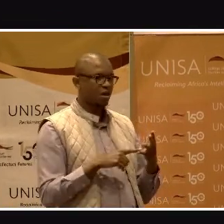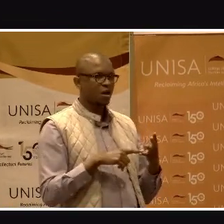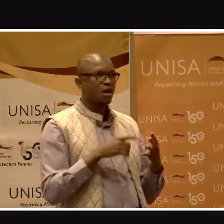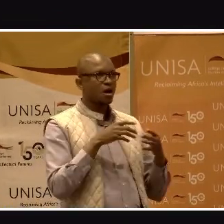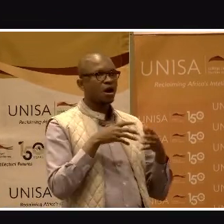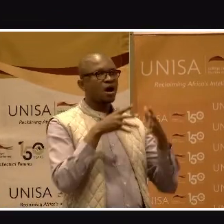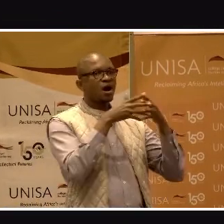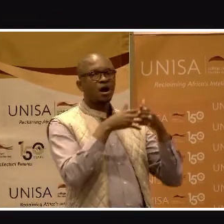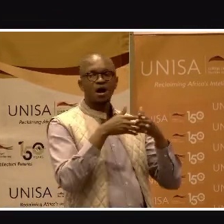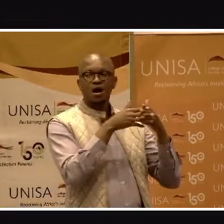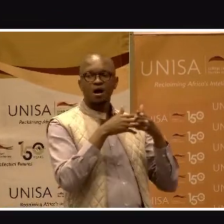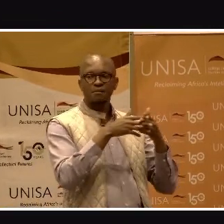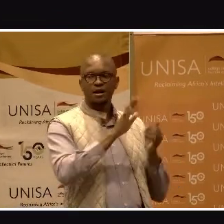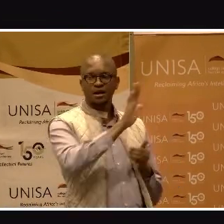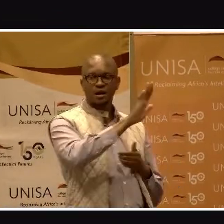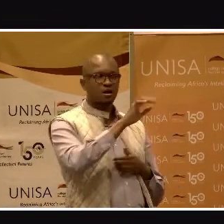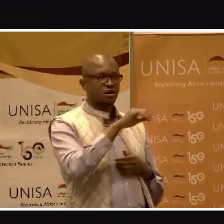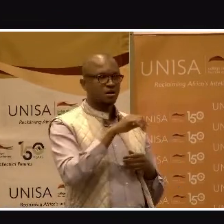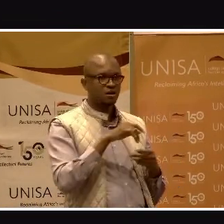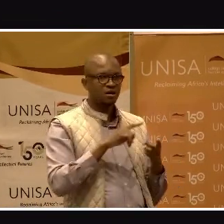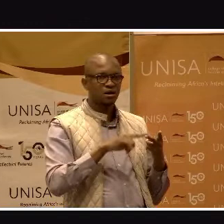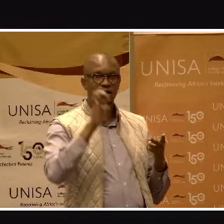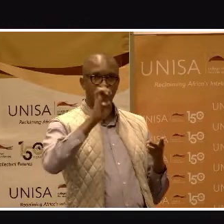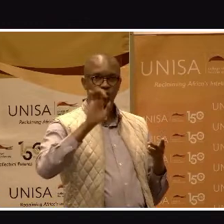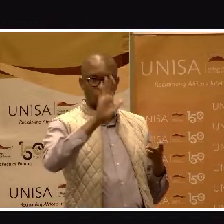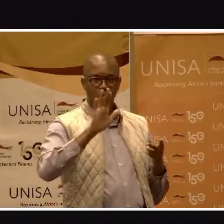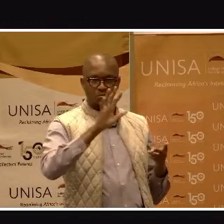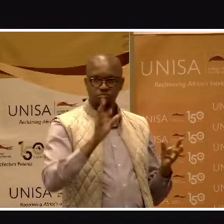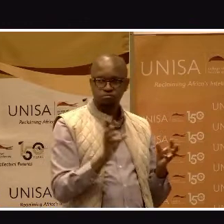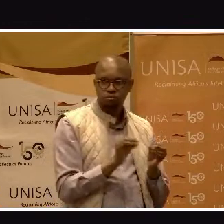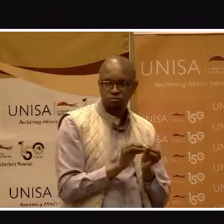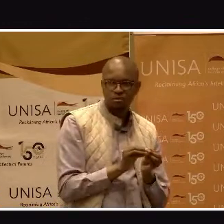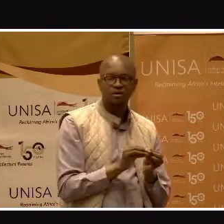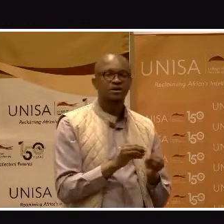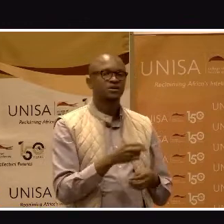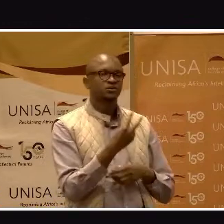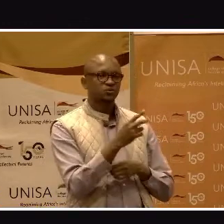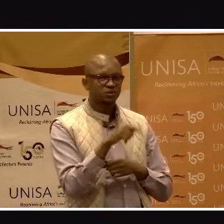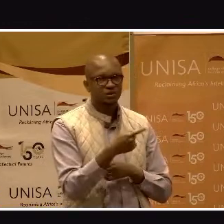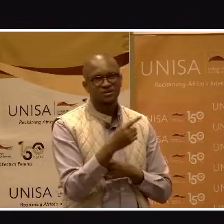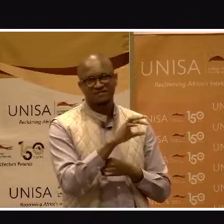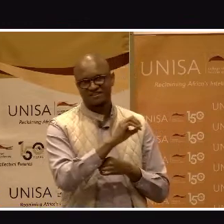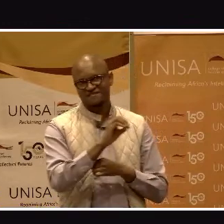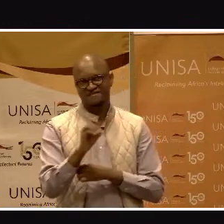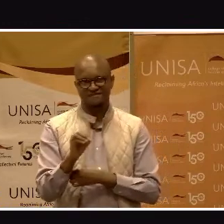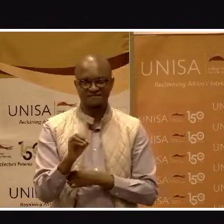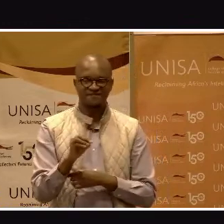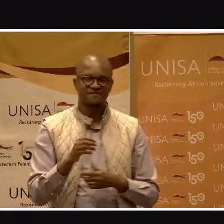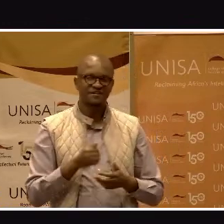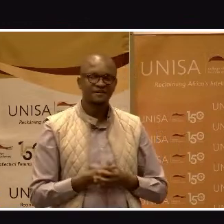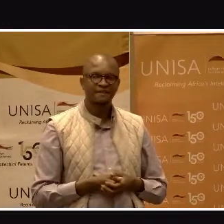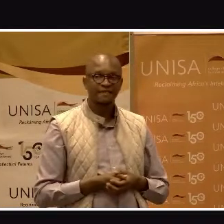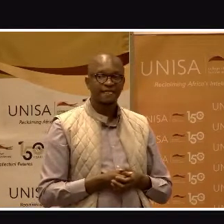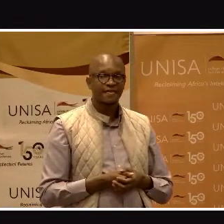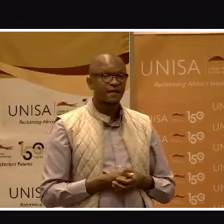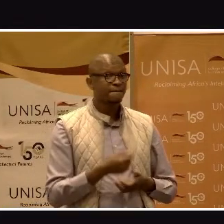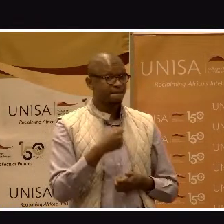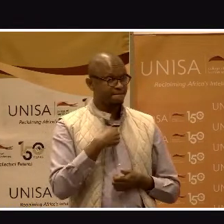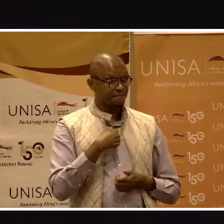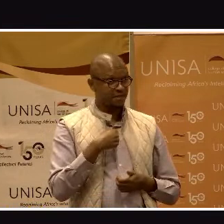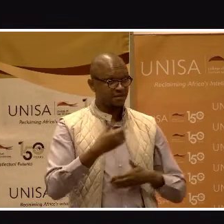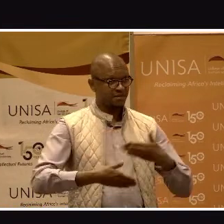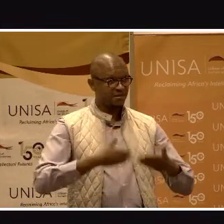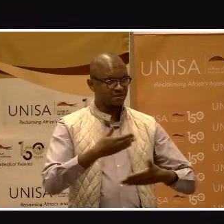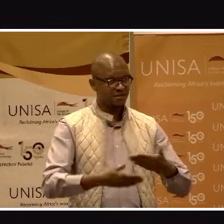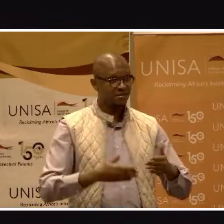the 2,500 mark at the start of 2022. Of course, for me to continue, it is